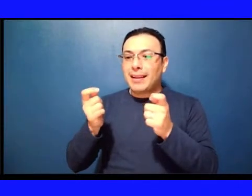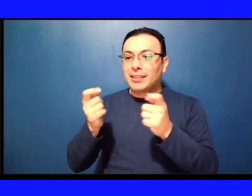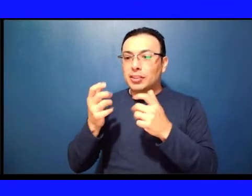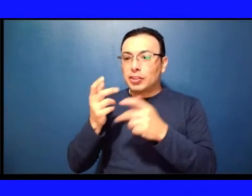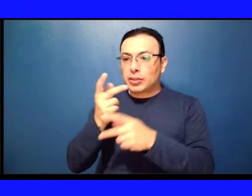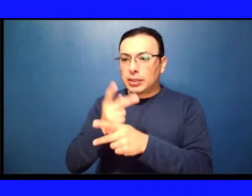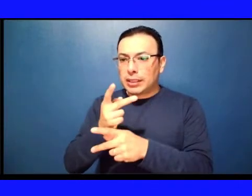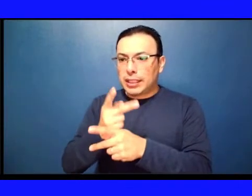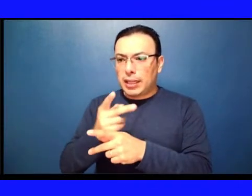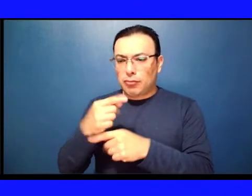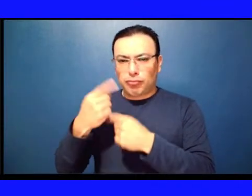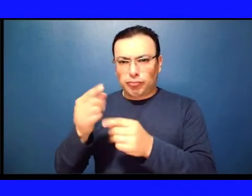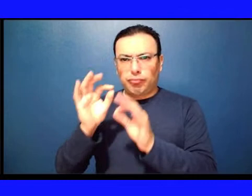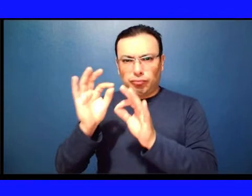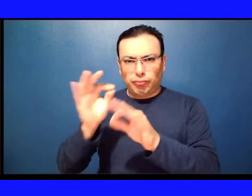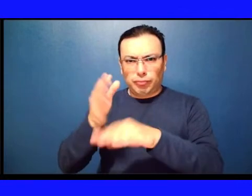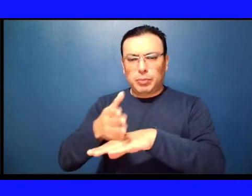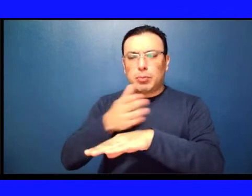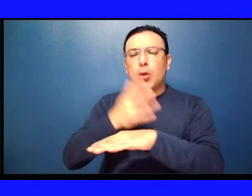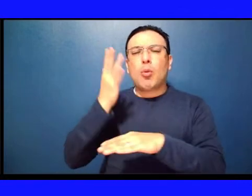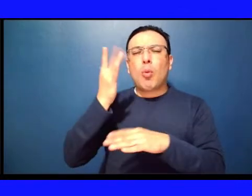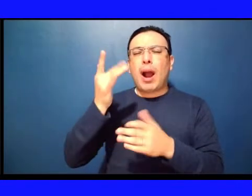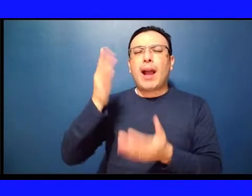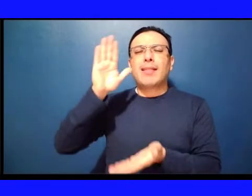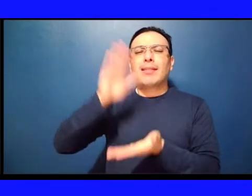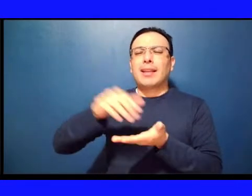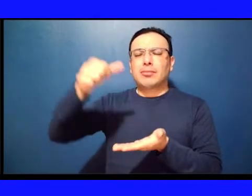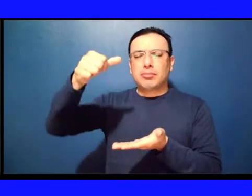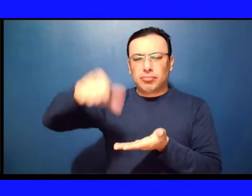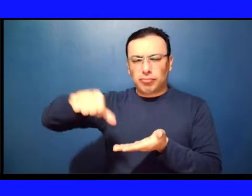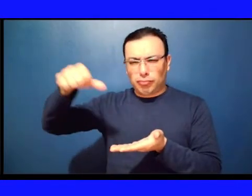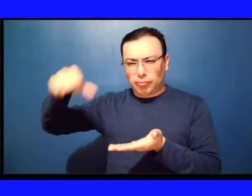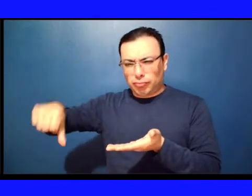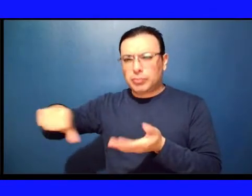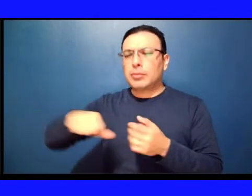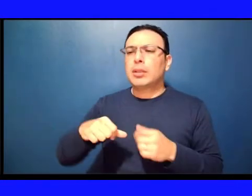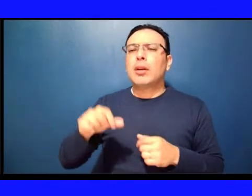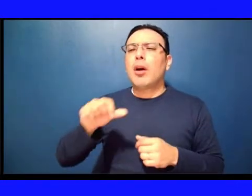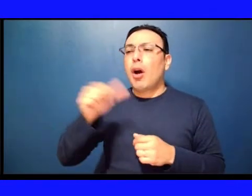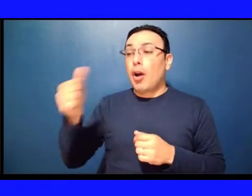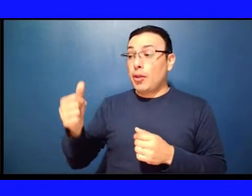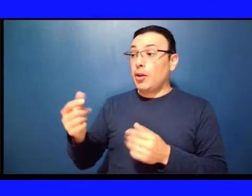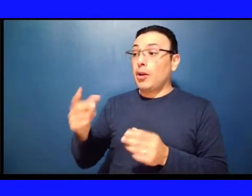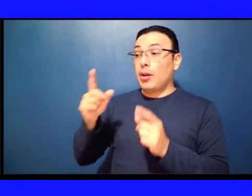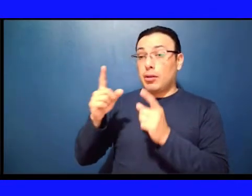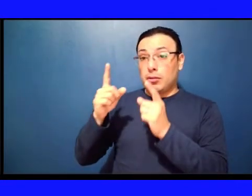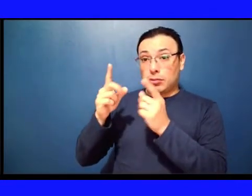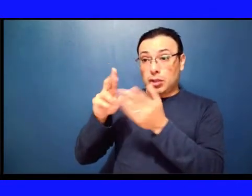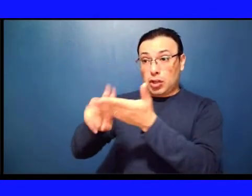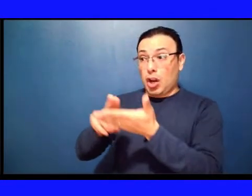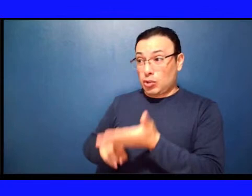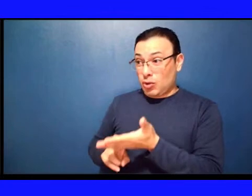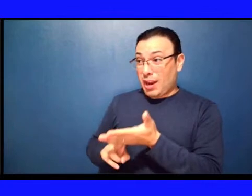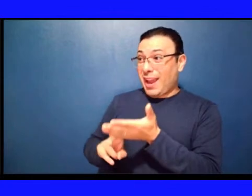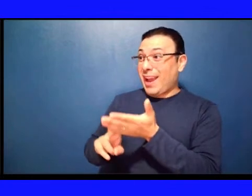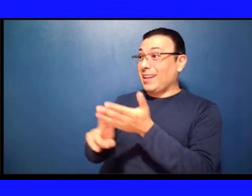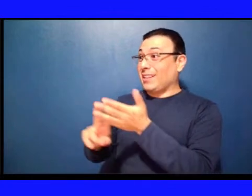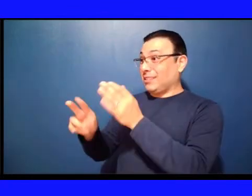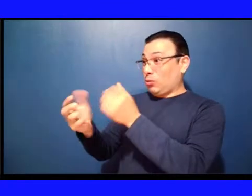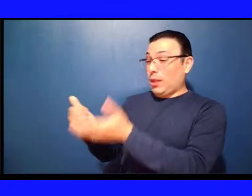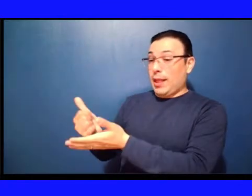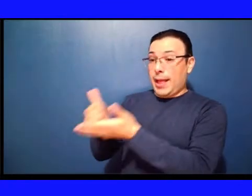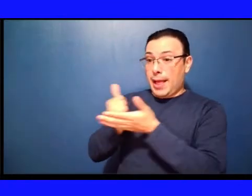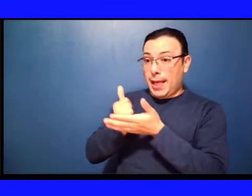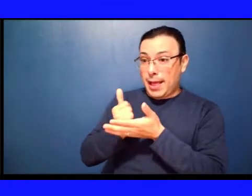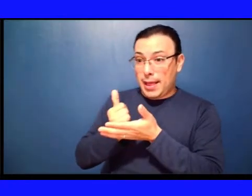last year and the launch of many major telehealth initiatives, I think it's really about optimization and further growth this year, so we